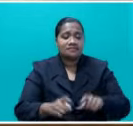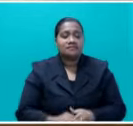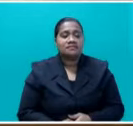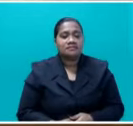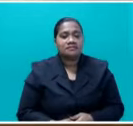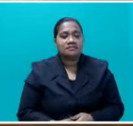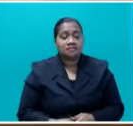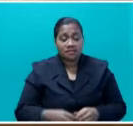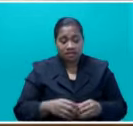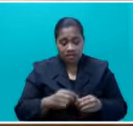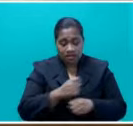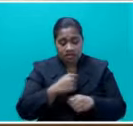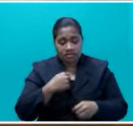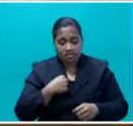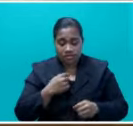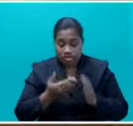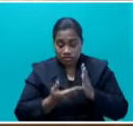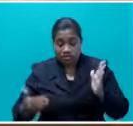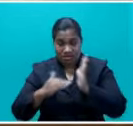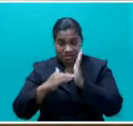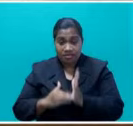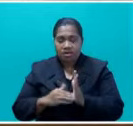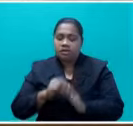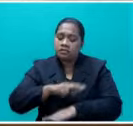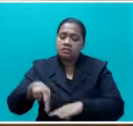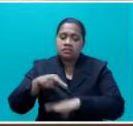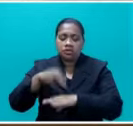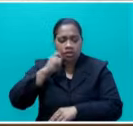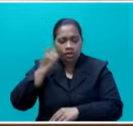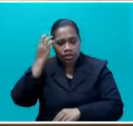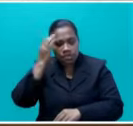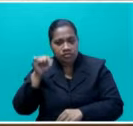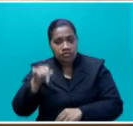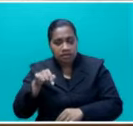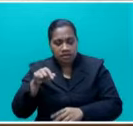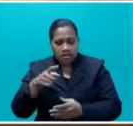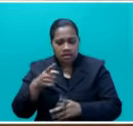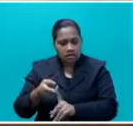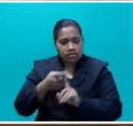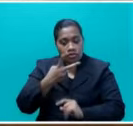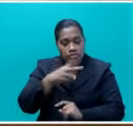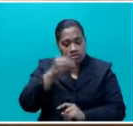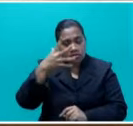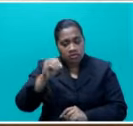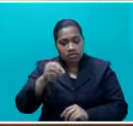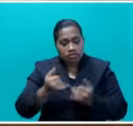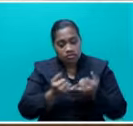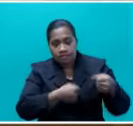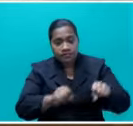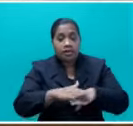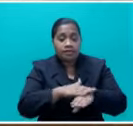during Fiji's chairmanship, the region will be considering and adopting the 2050 strategy for the Blue Pacific